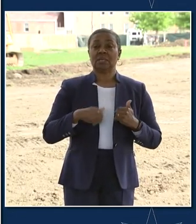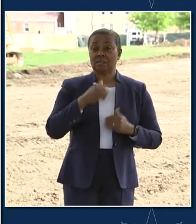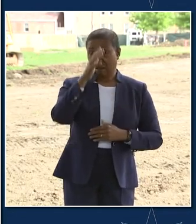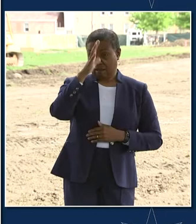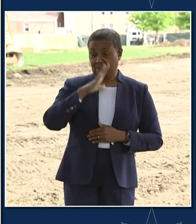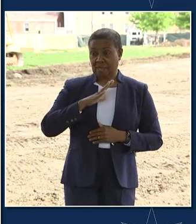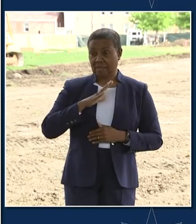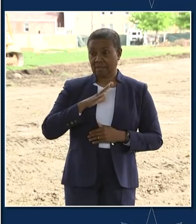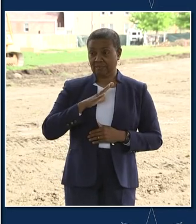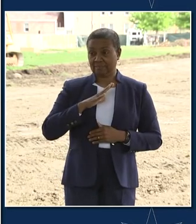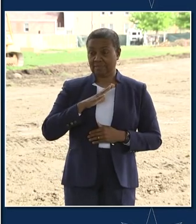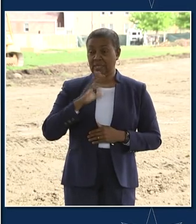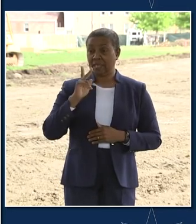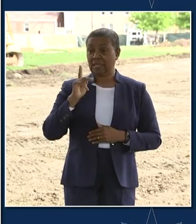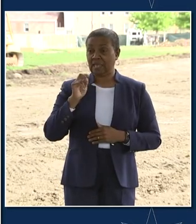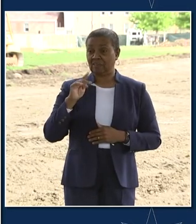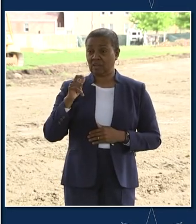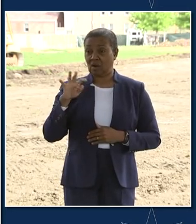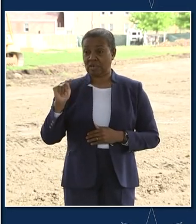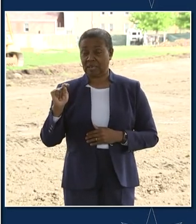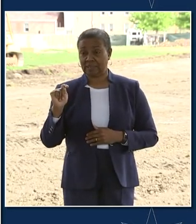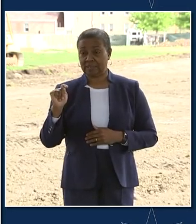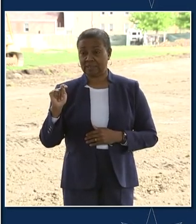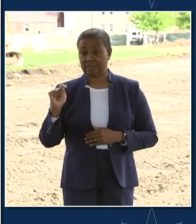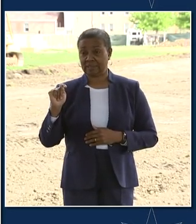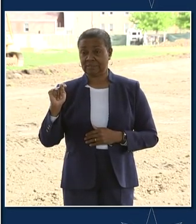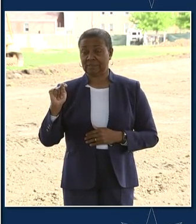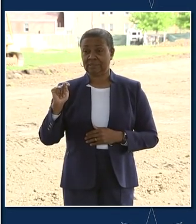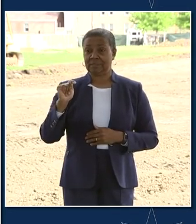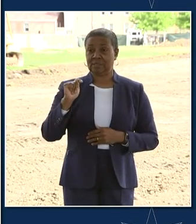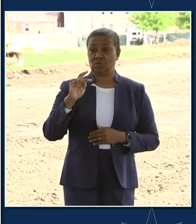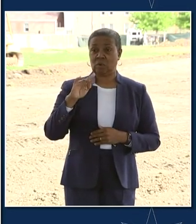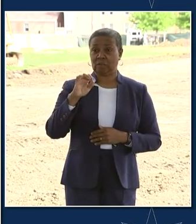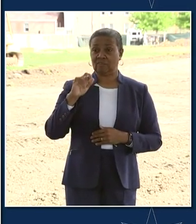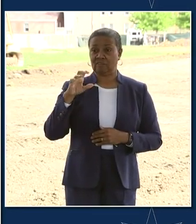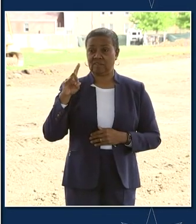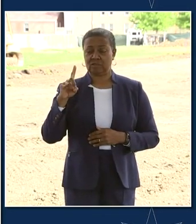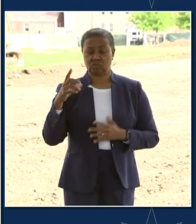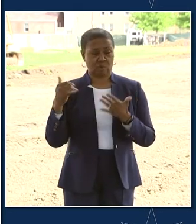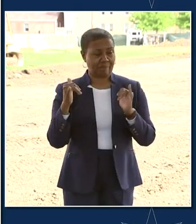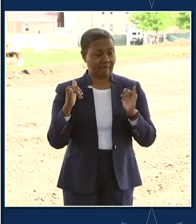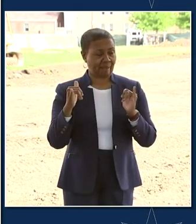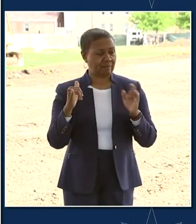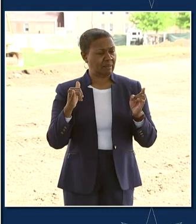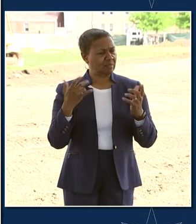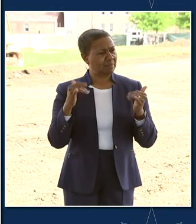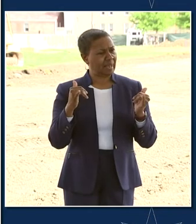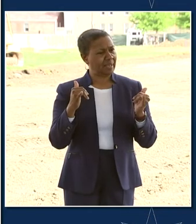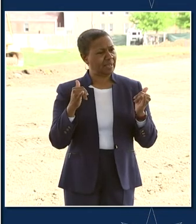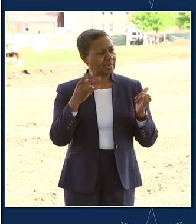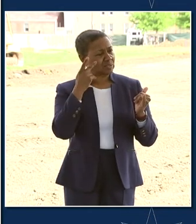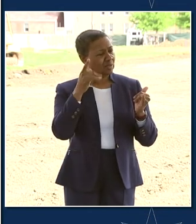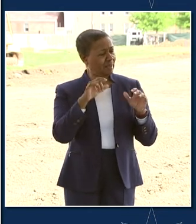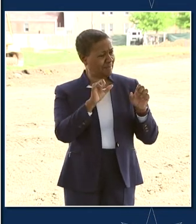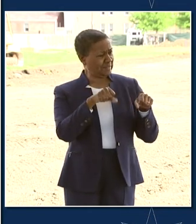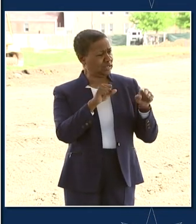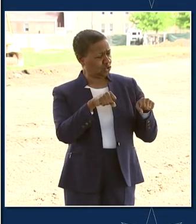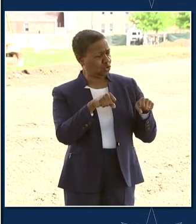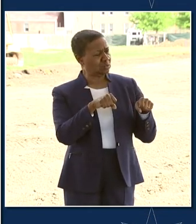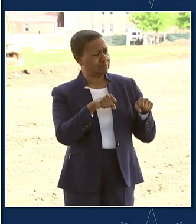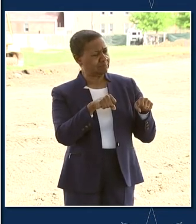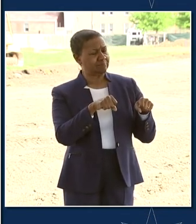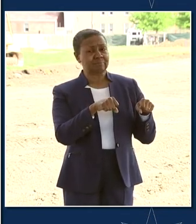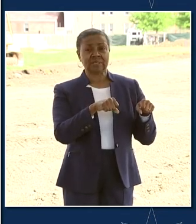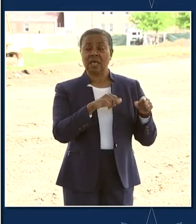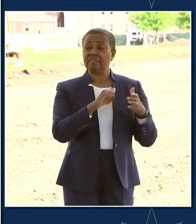man, Kevin Garnett and Ronnie Fields were playing, and I saw them play and saw their potential. So if